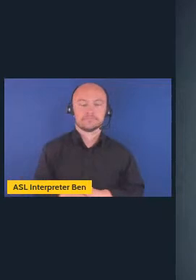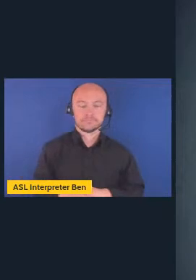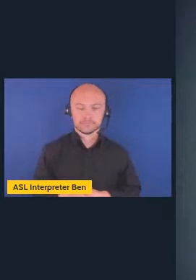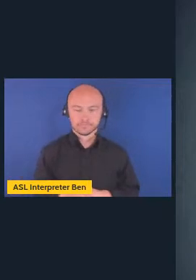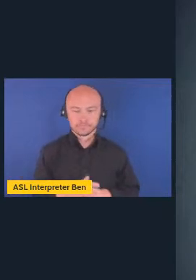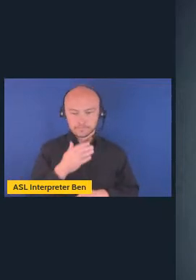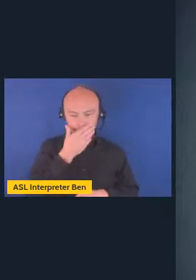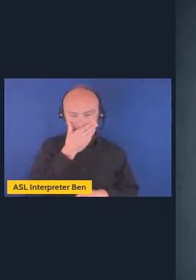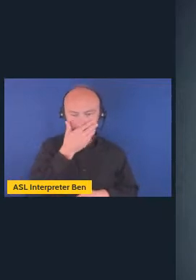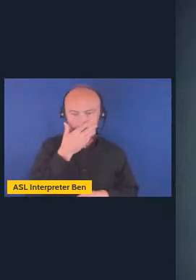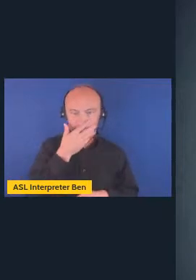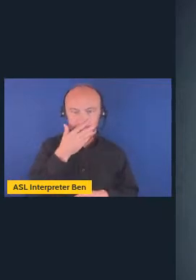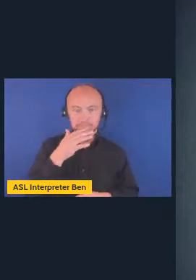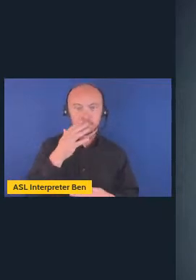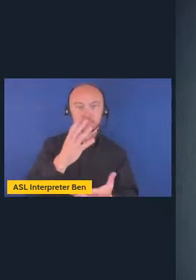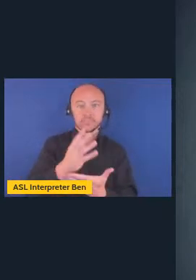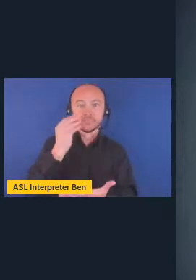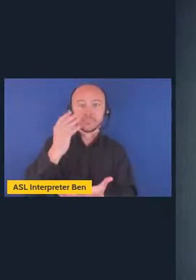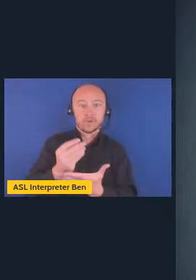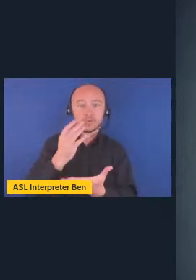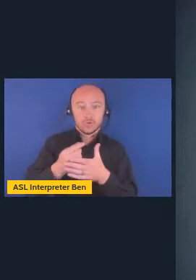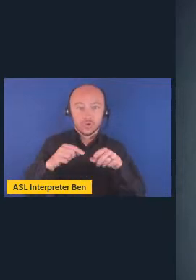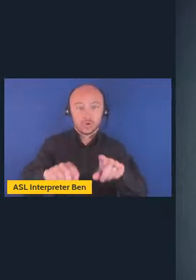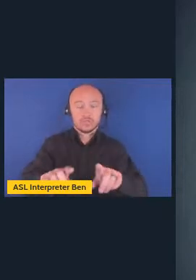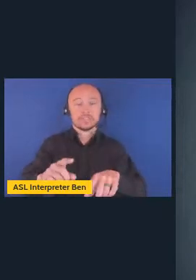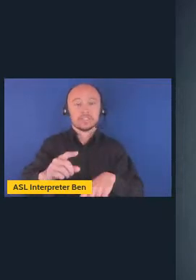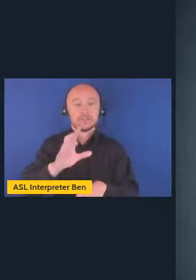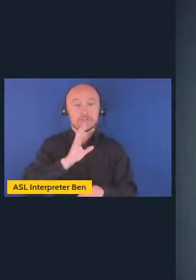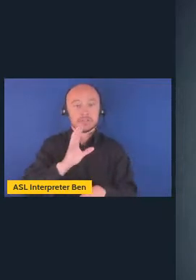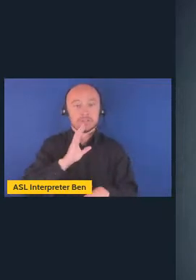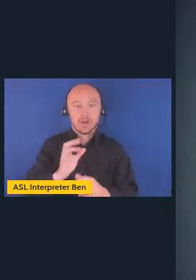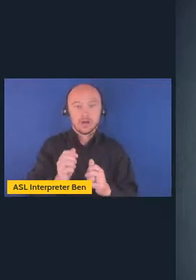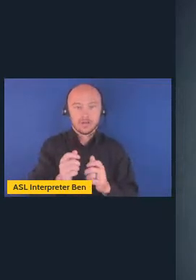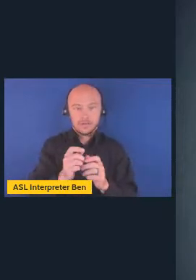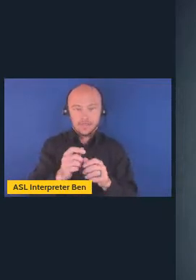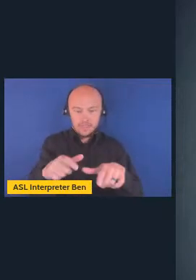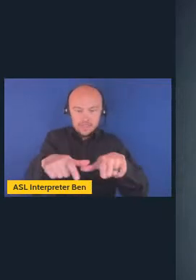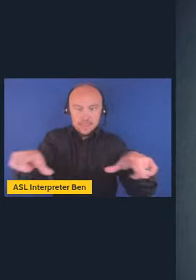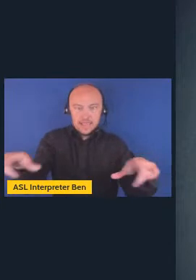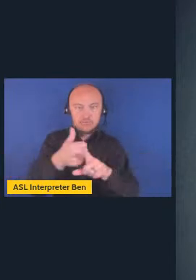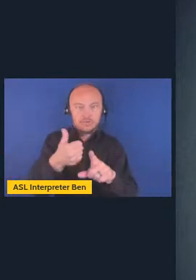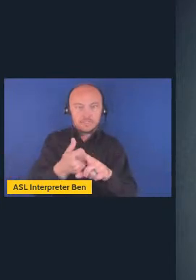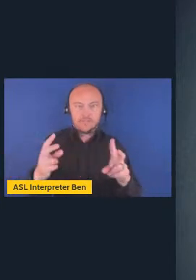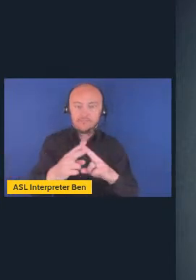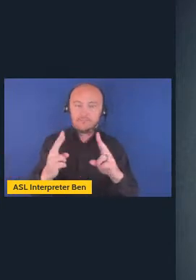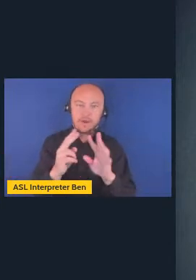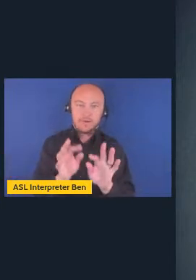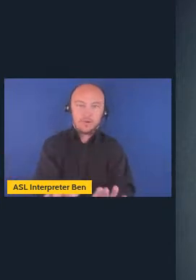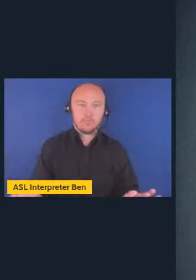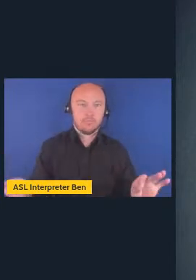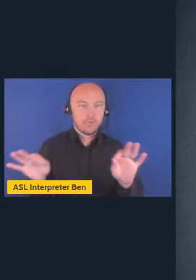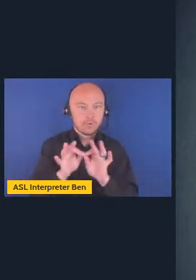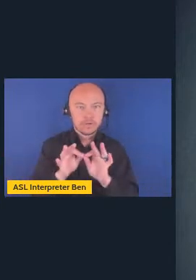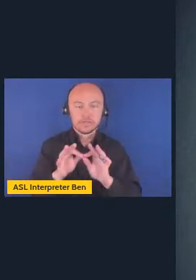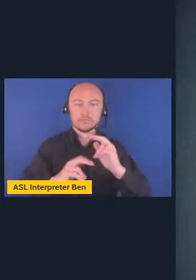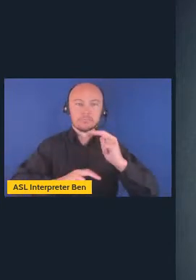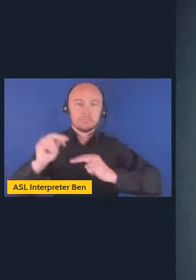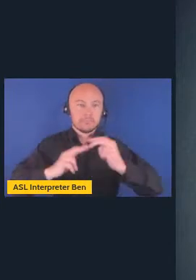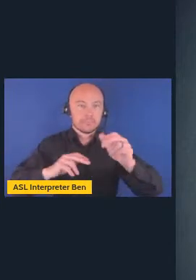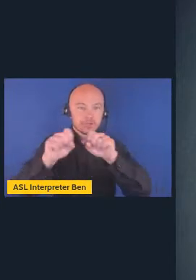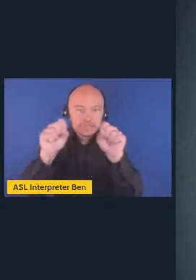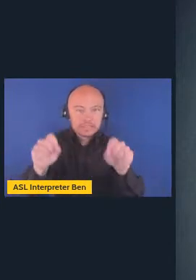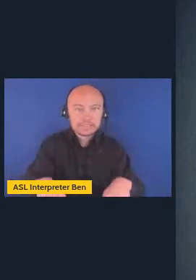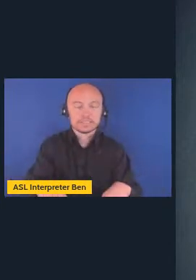And that's what you're going to learn over the course of this talk, just how important language is when you're designing and building systems and how you